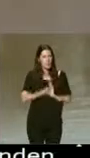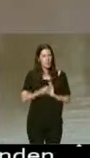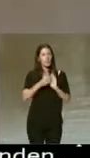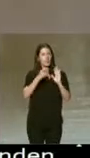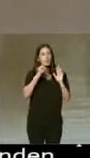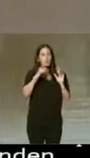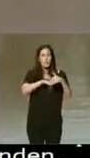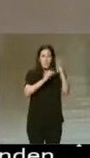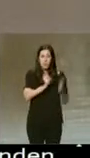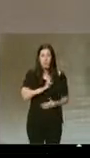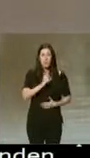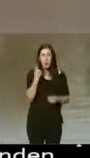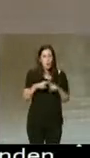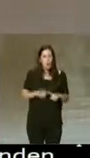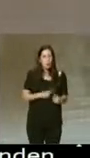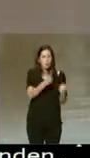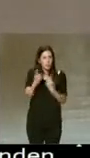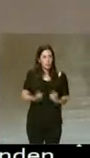internet systems,